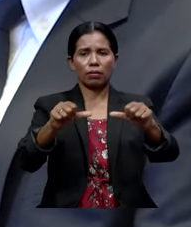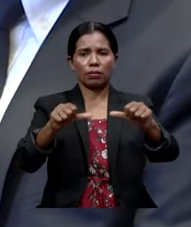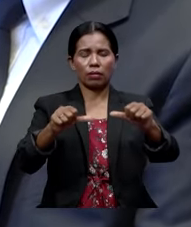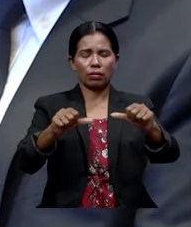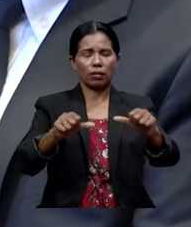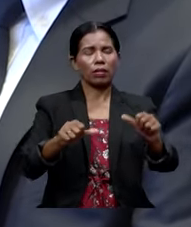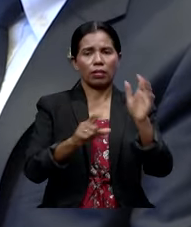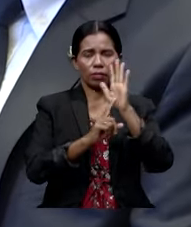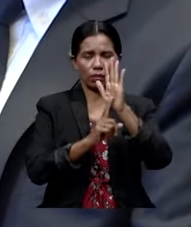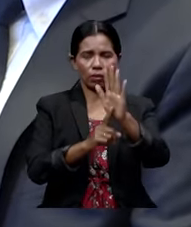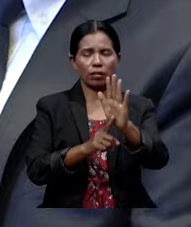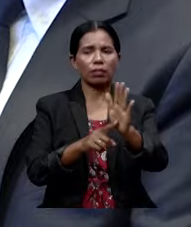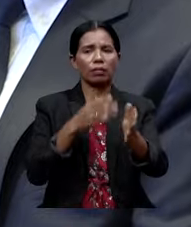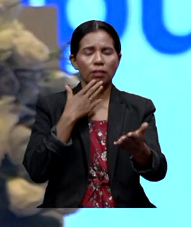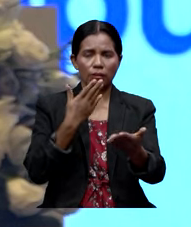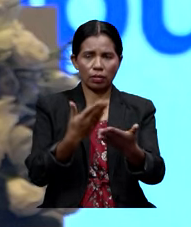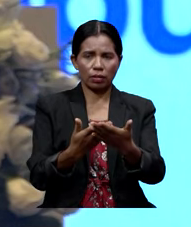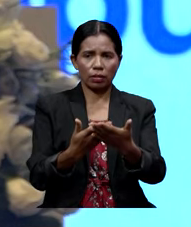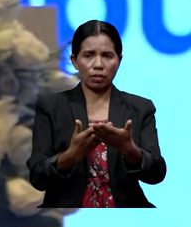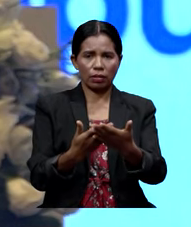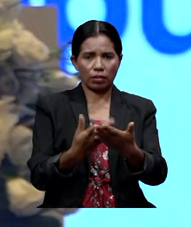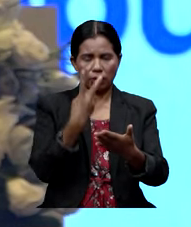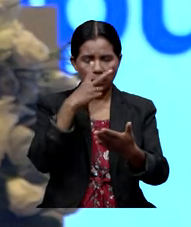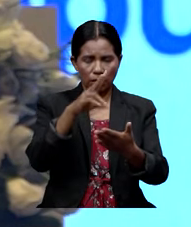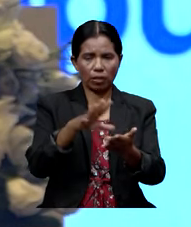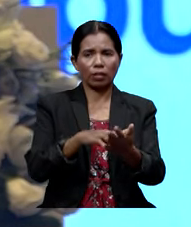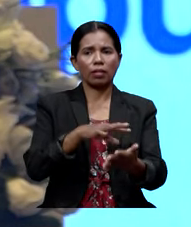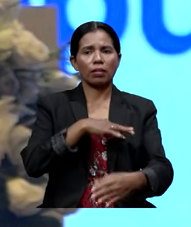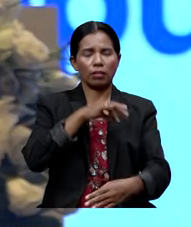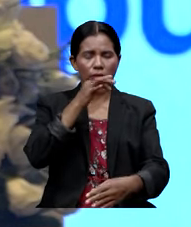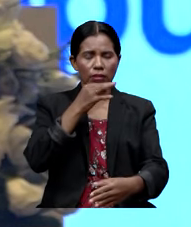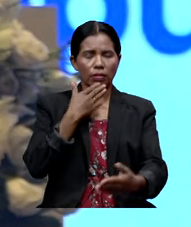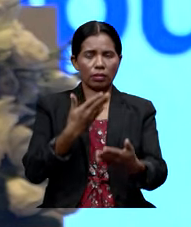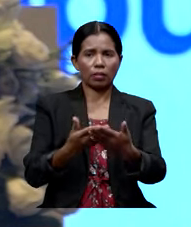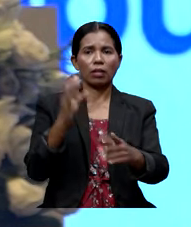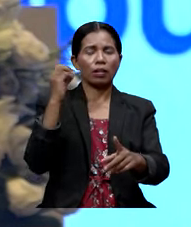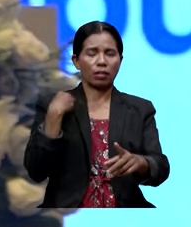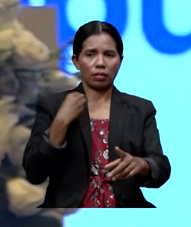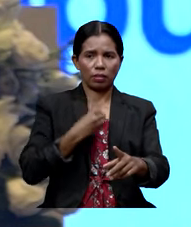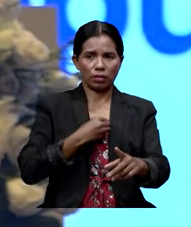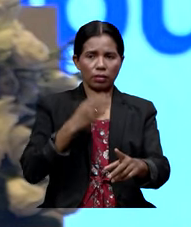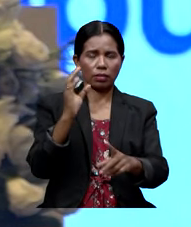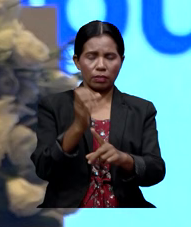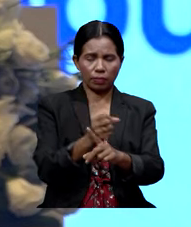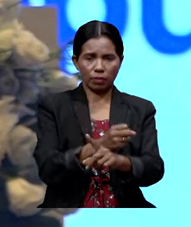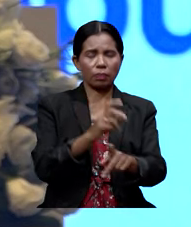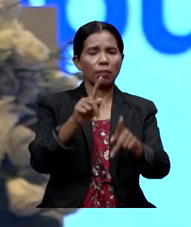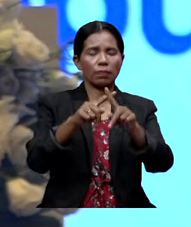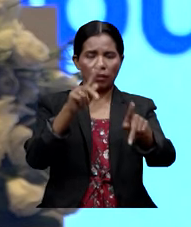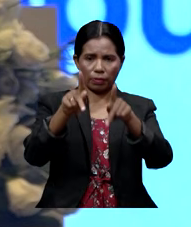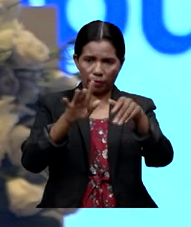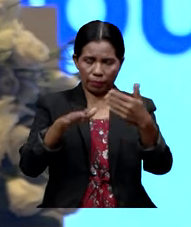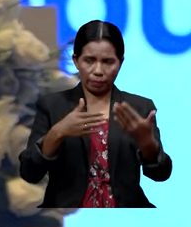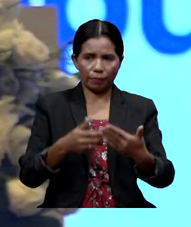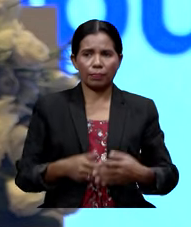flourish, bringing mutual benefit and prosperity in our two people.